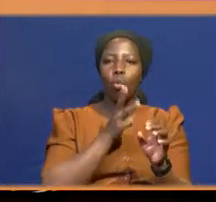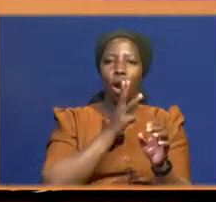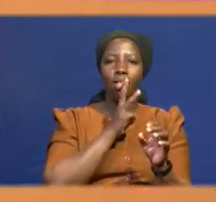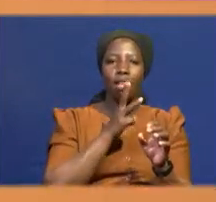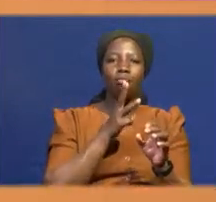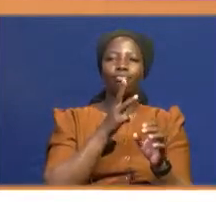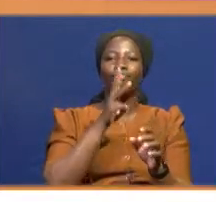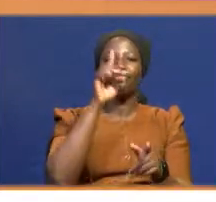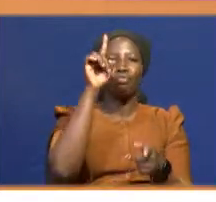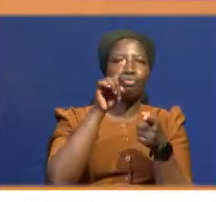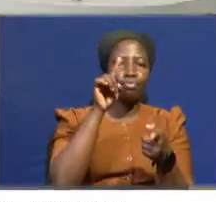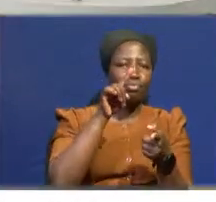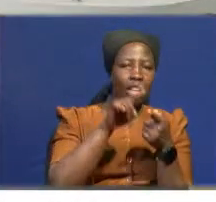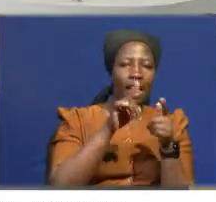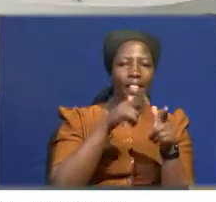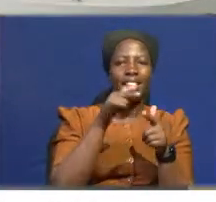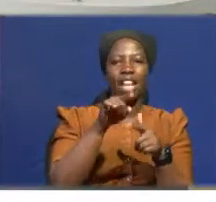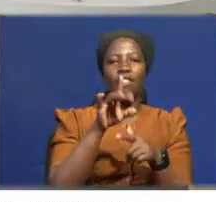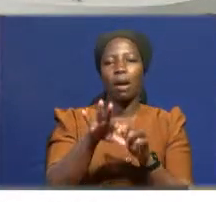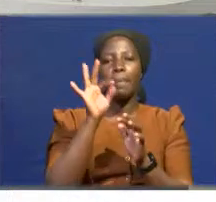beer. Yes.